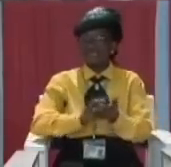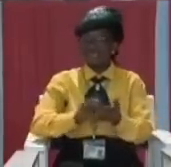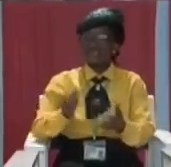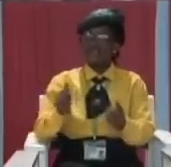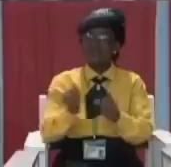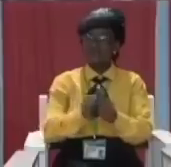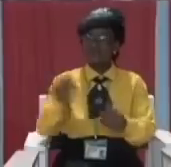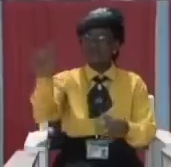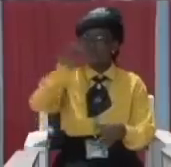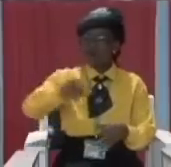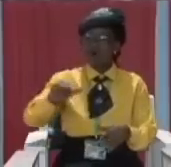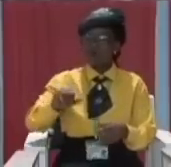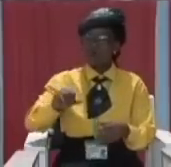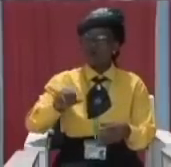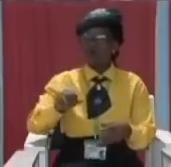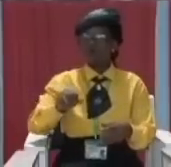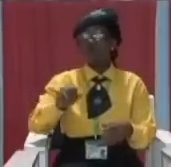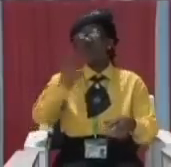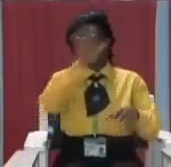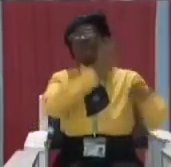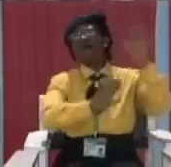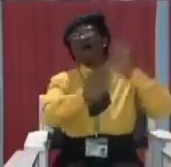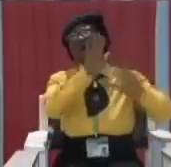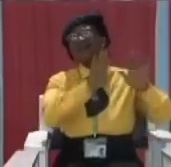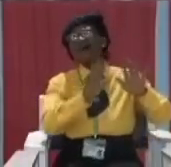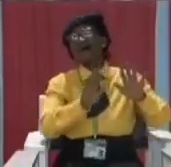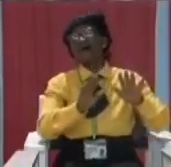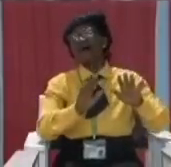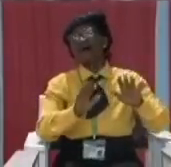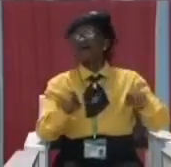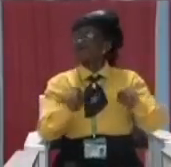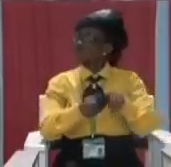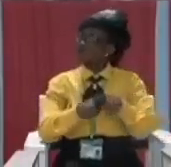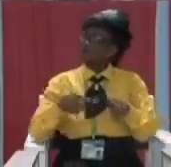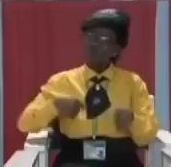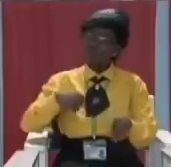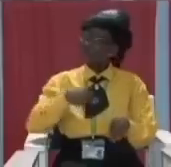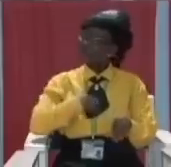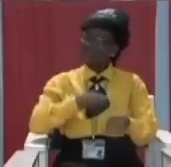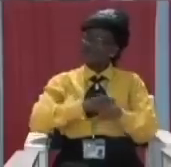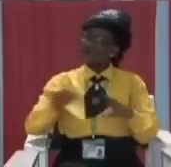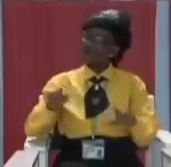And so we don't need to handle it with casual prayers.